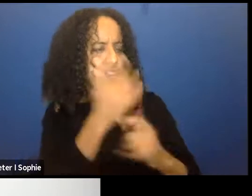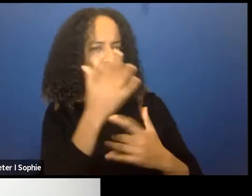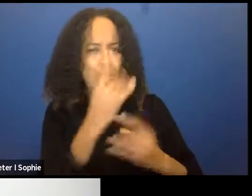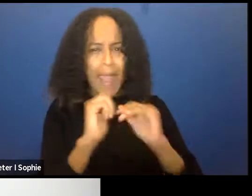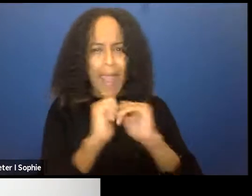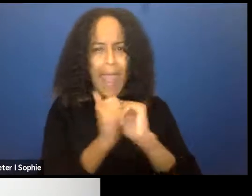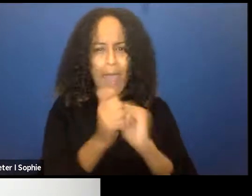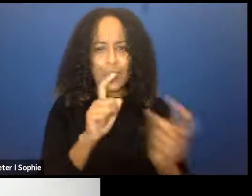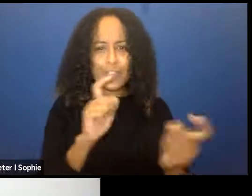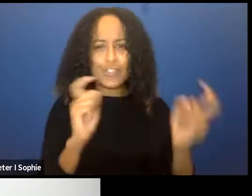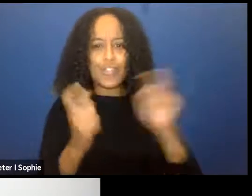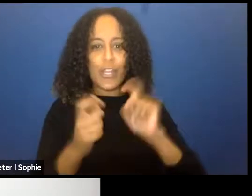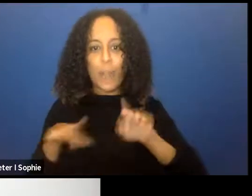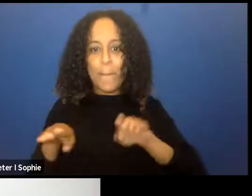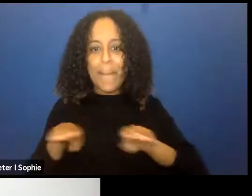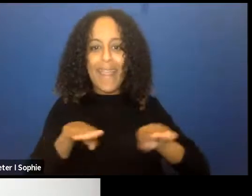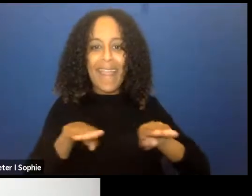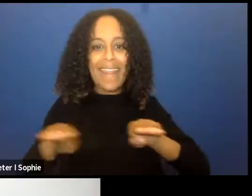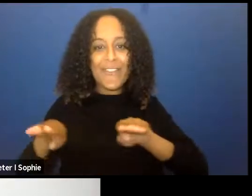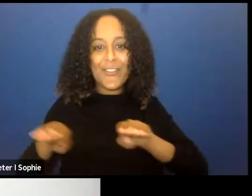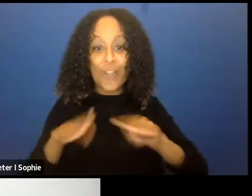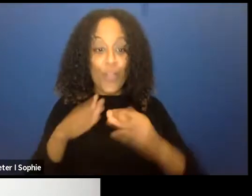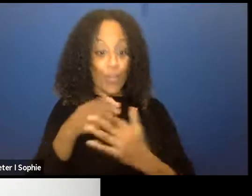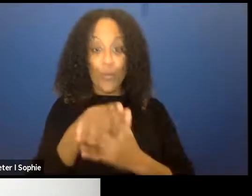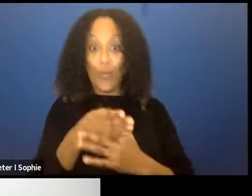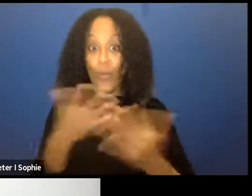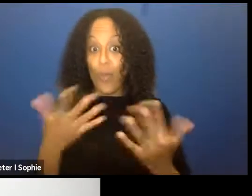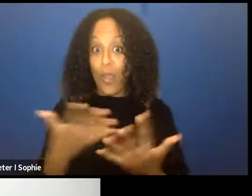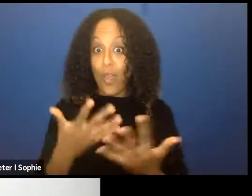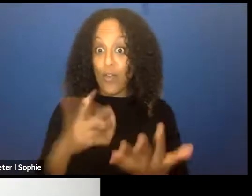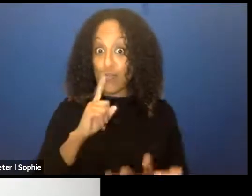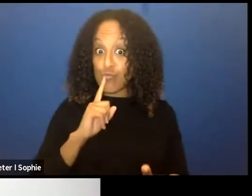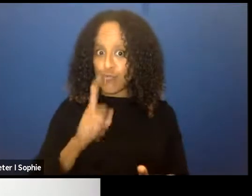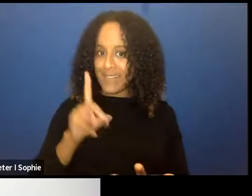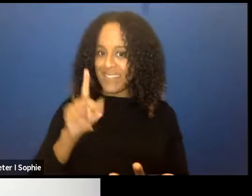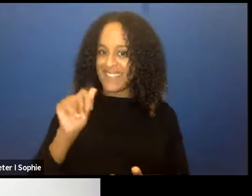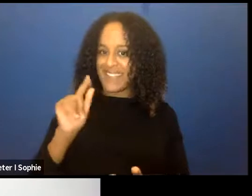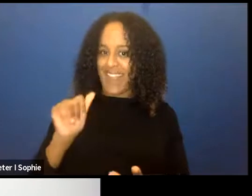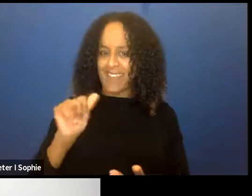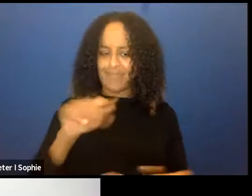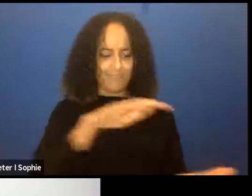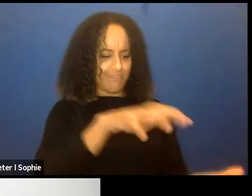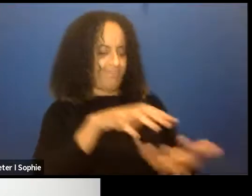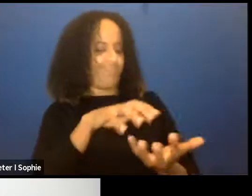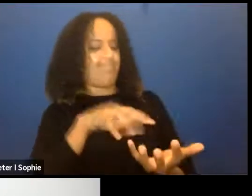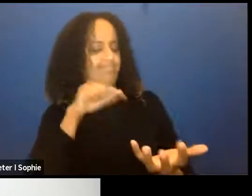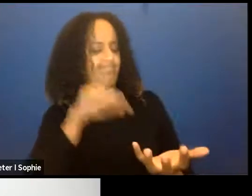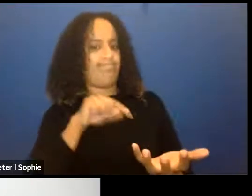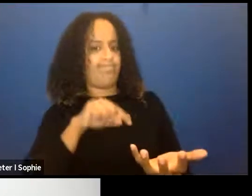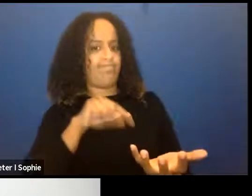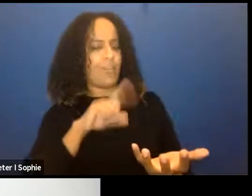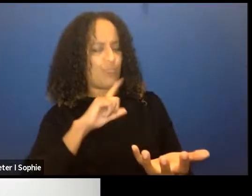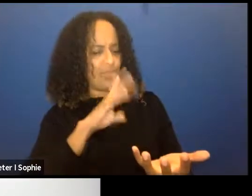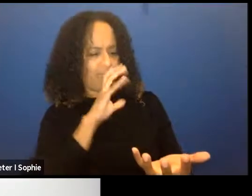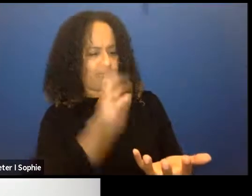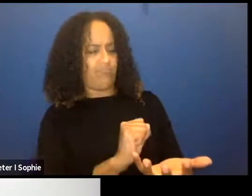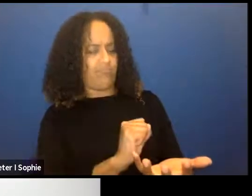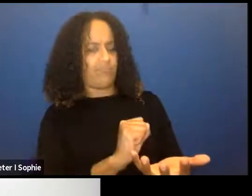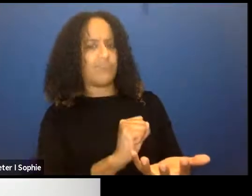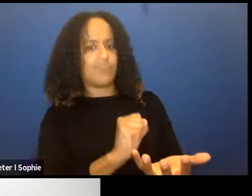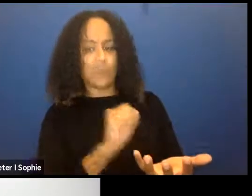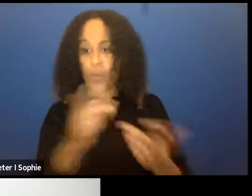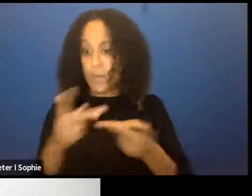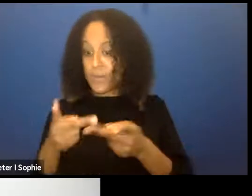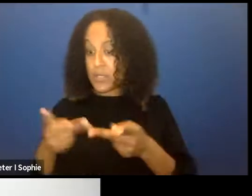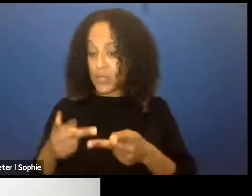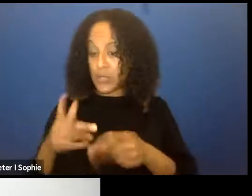change behaviors through real data. And I was really intrigued by that. And a position came